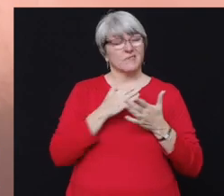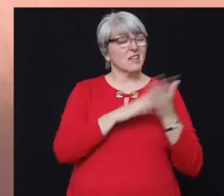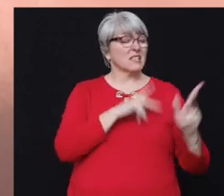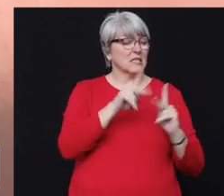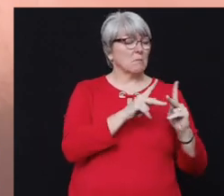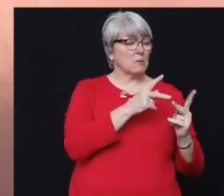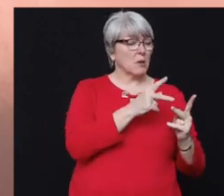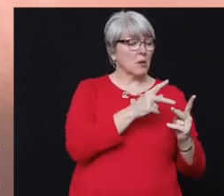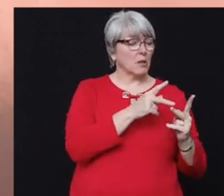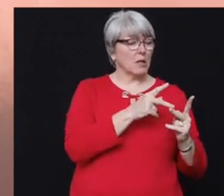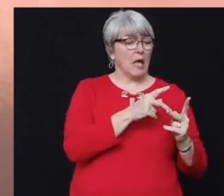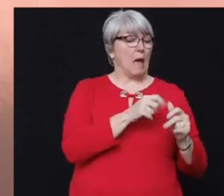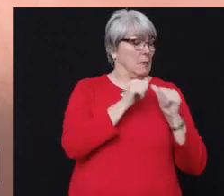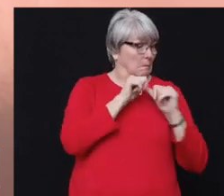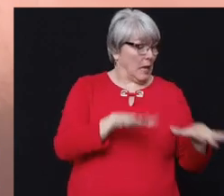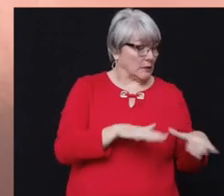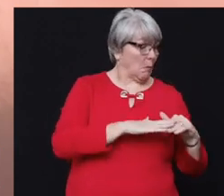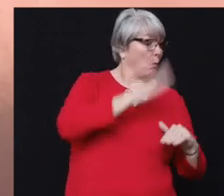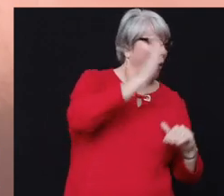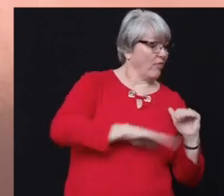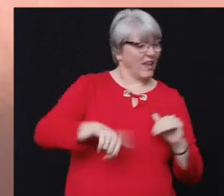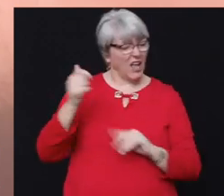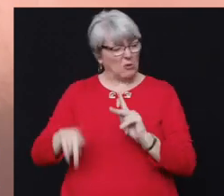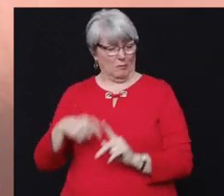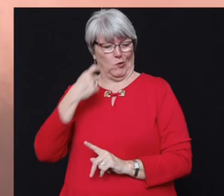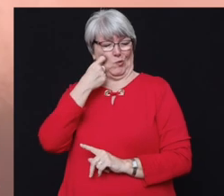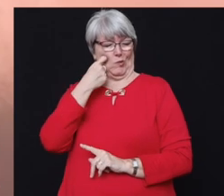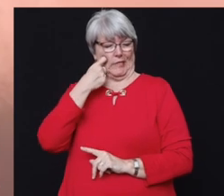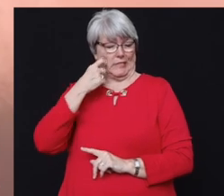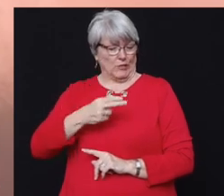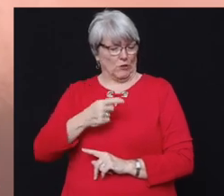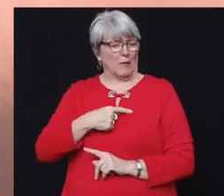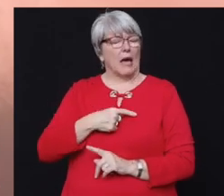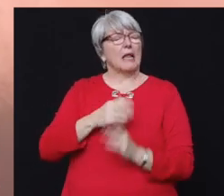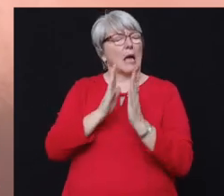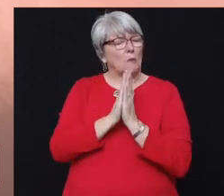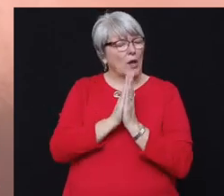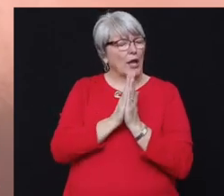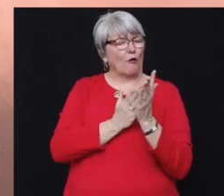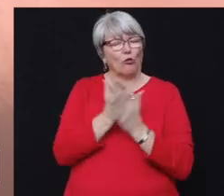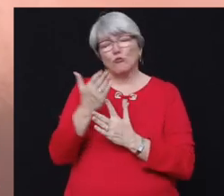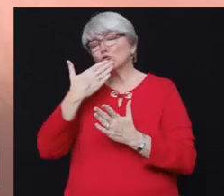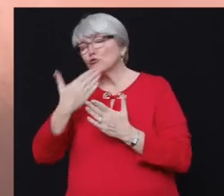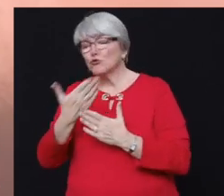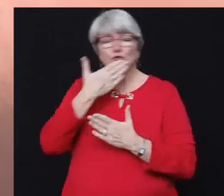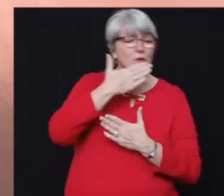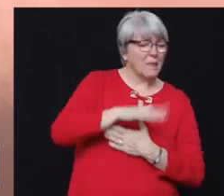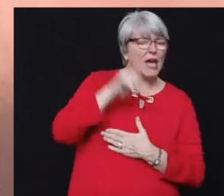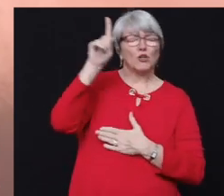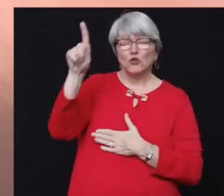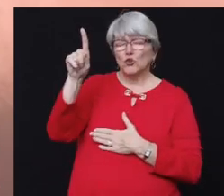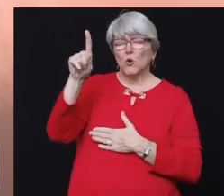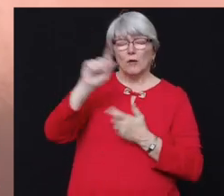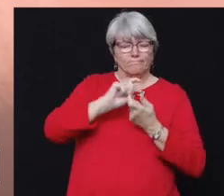blessed than others in recent history. But I just pray that through the good and the bad, we see that you are disciplining us and